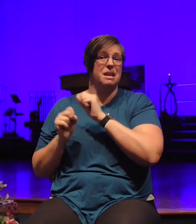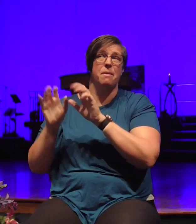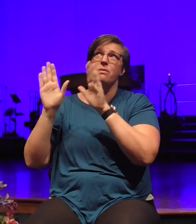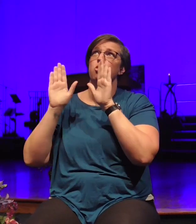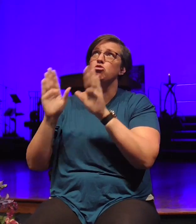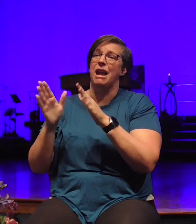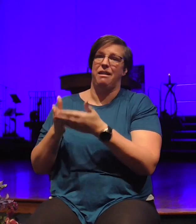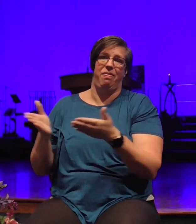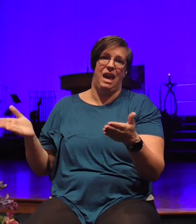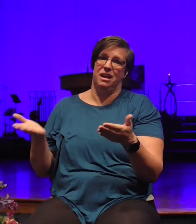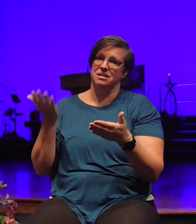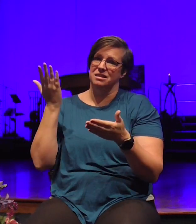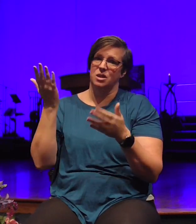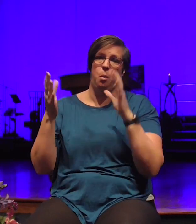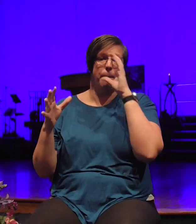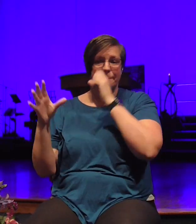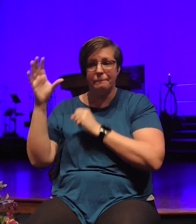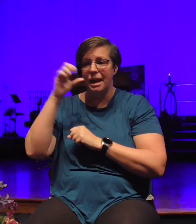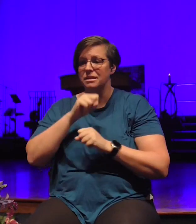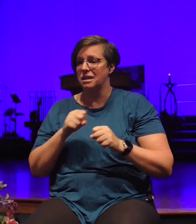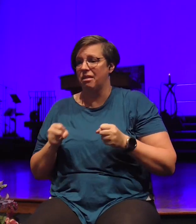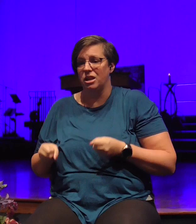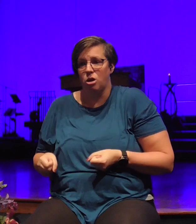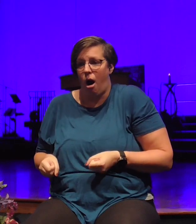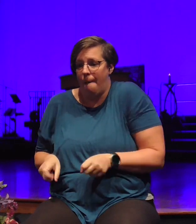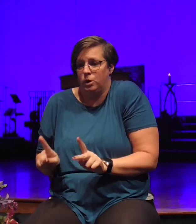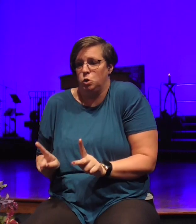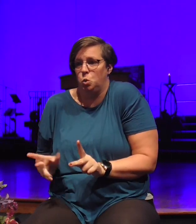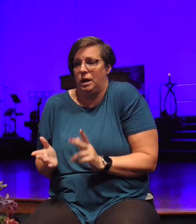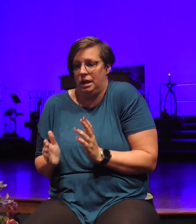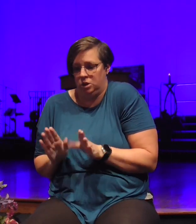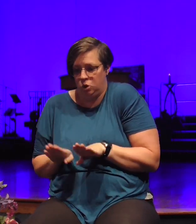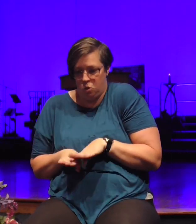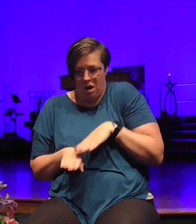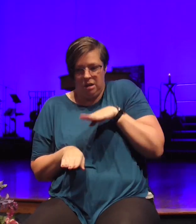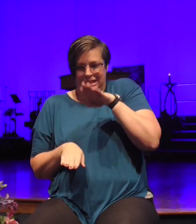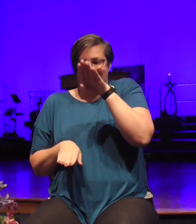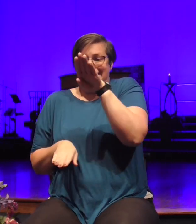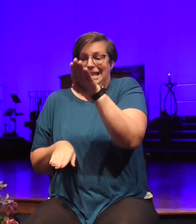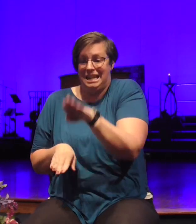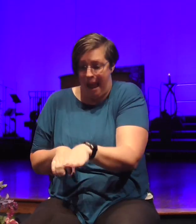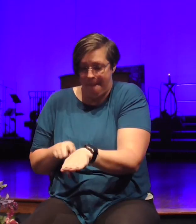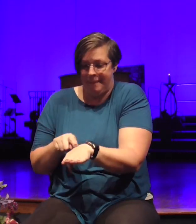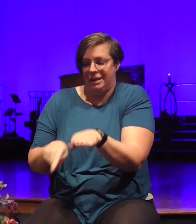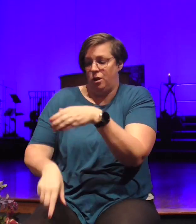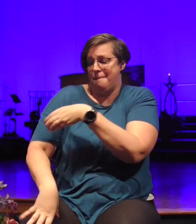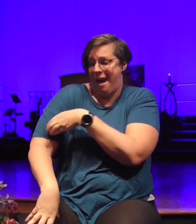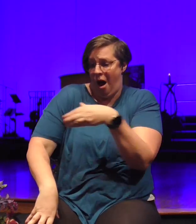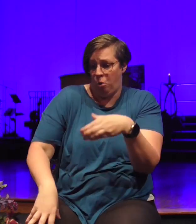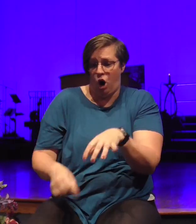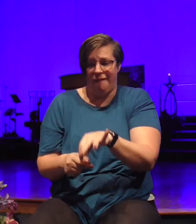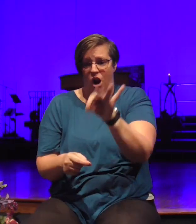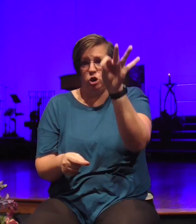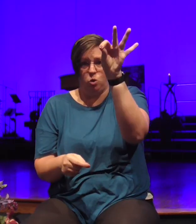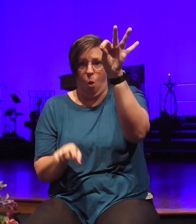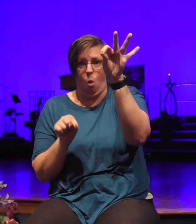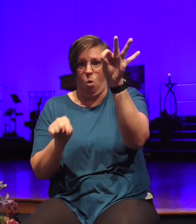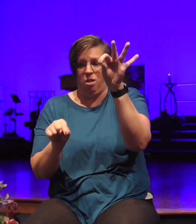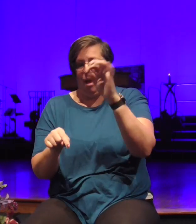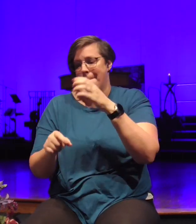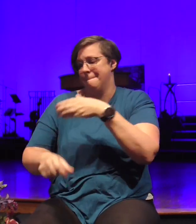we miss the opportunity to step more deeply into the power of our soul and the power of